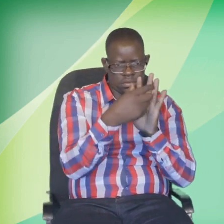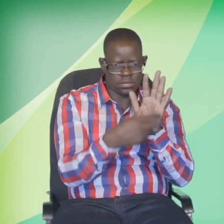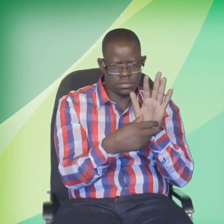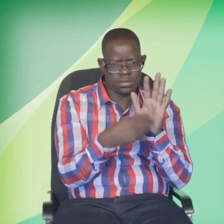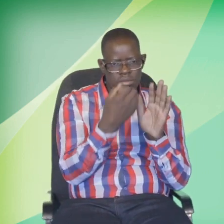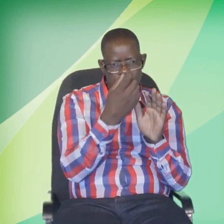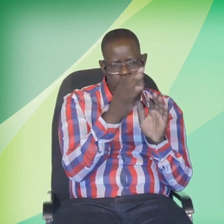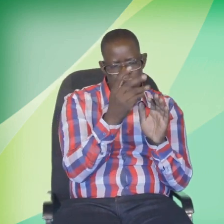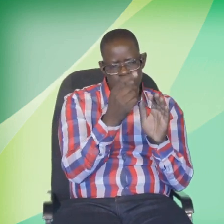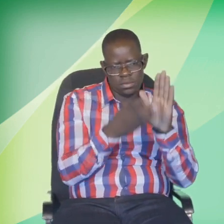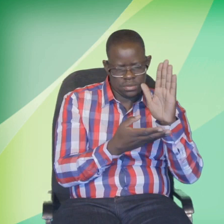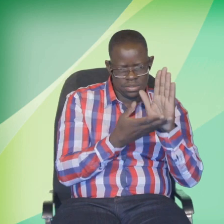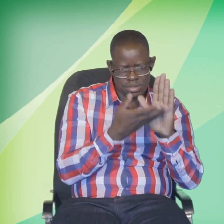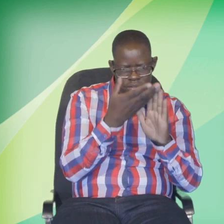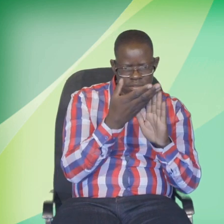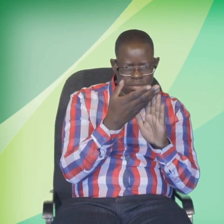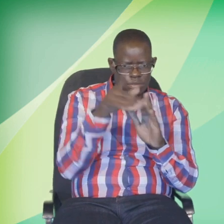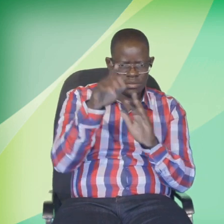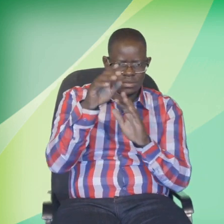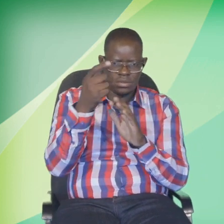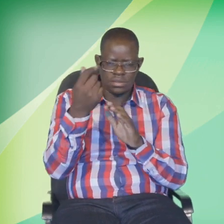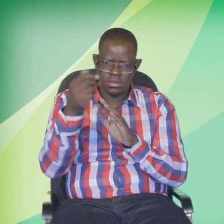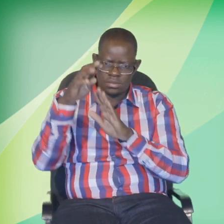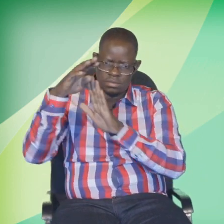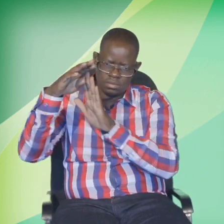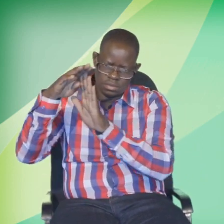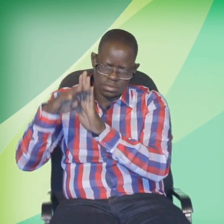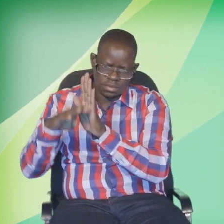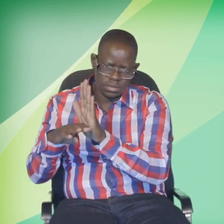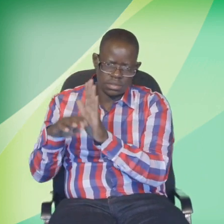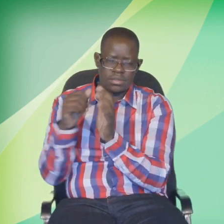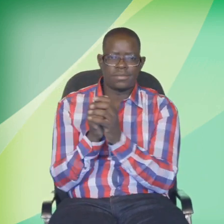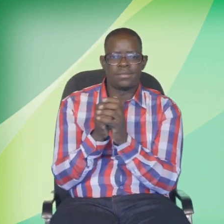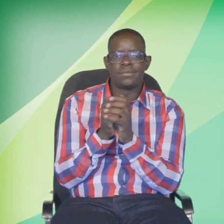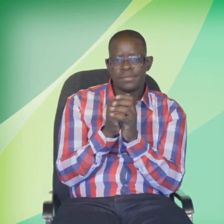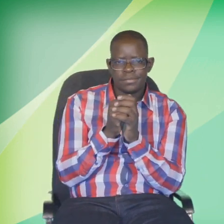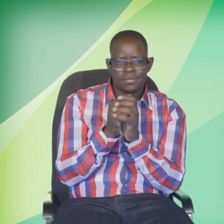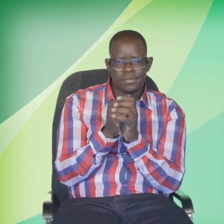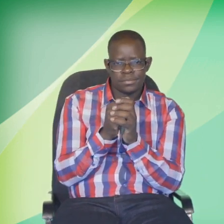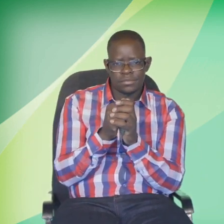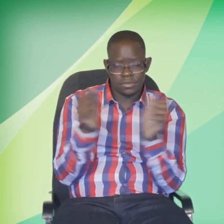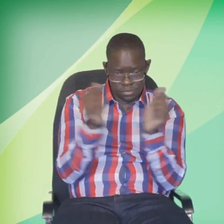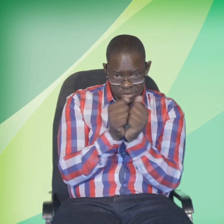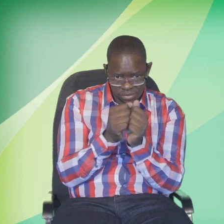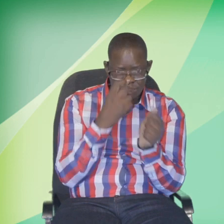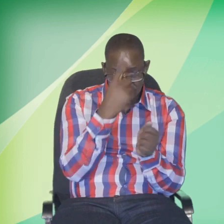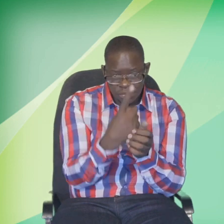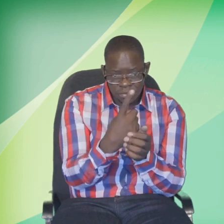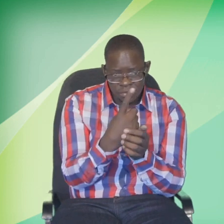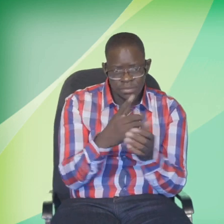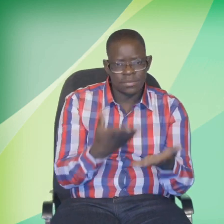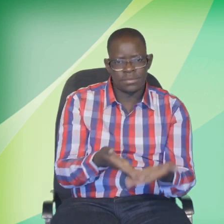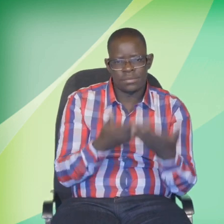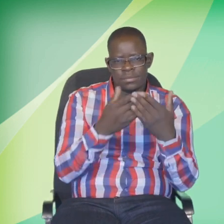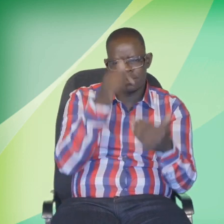if the amount owing increases and debit the control account when the amount owing decreases. Are you with me? It also helps